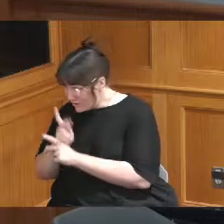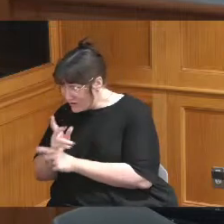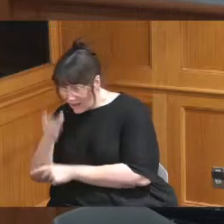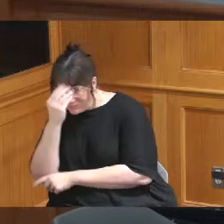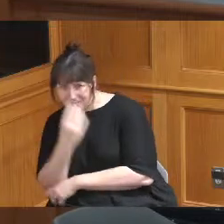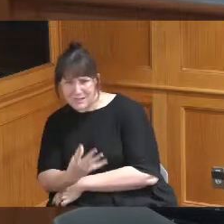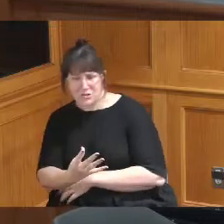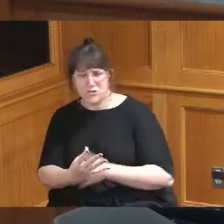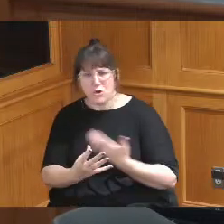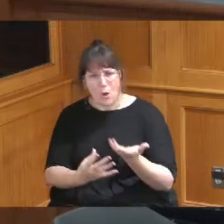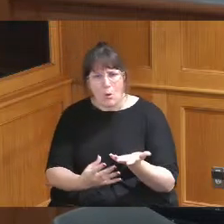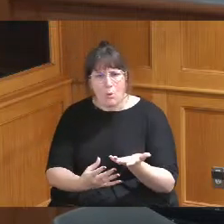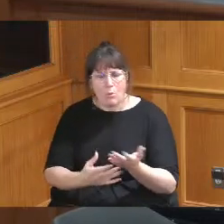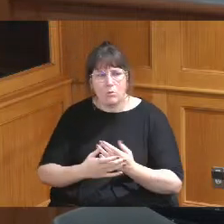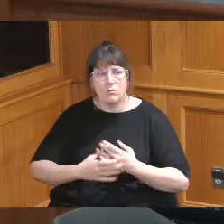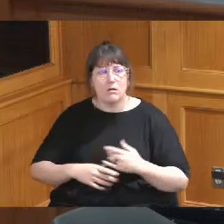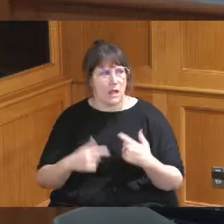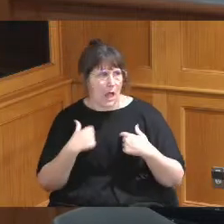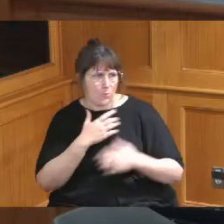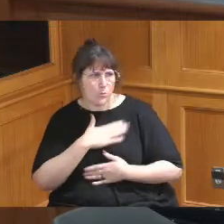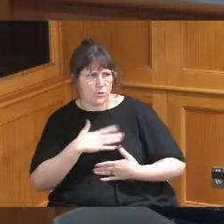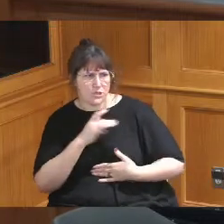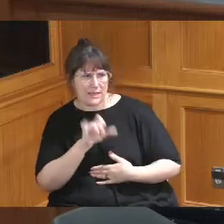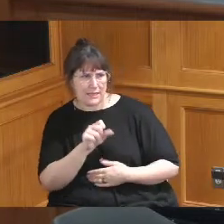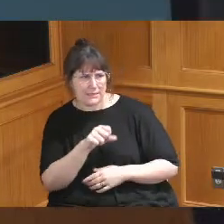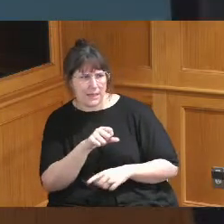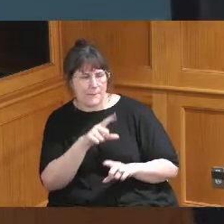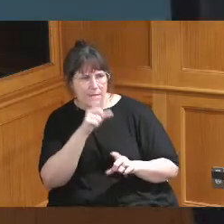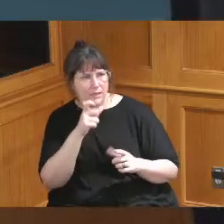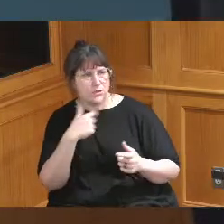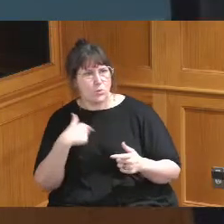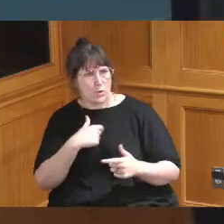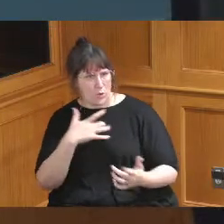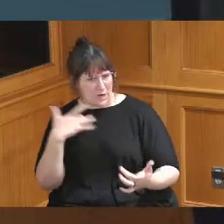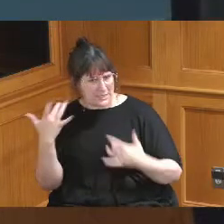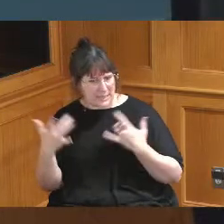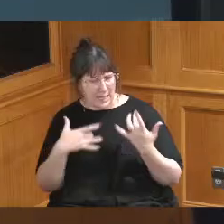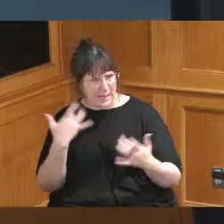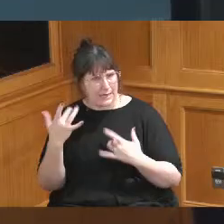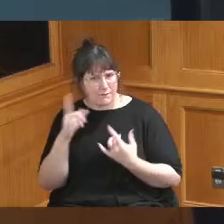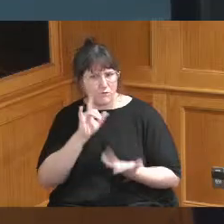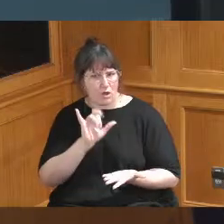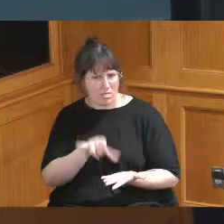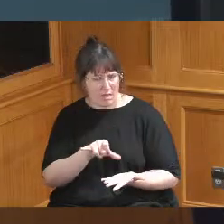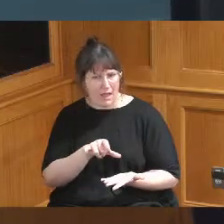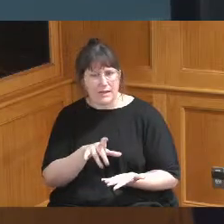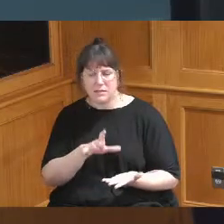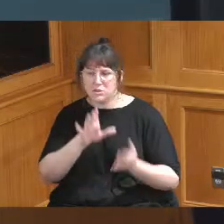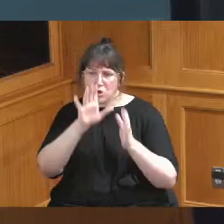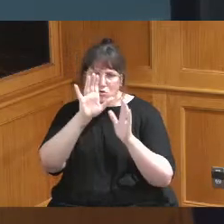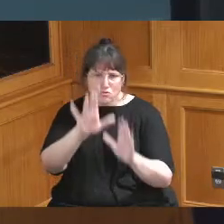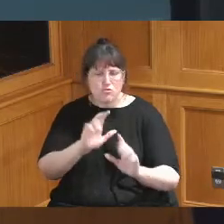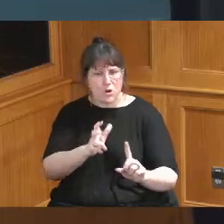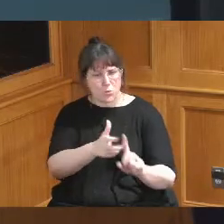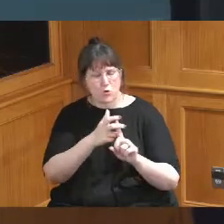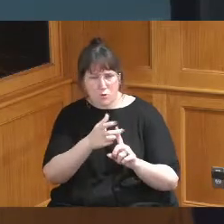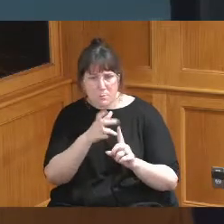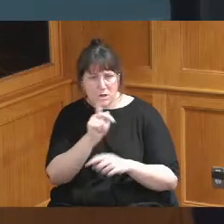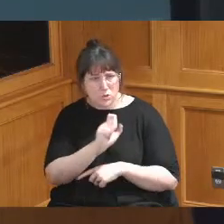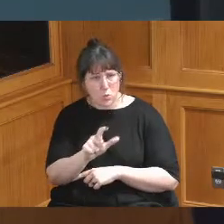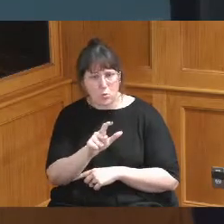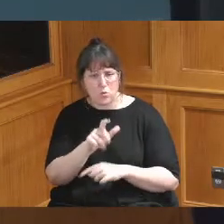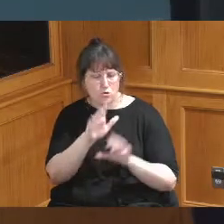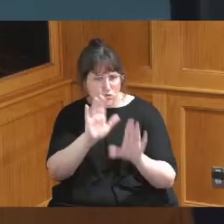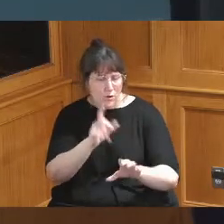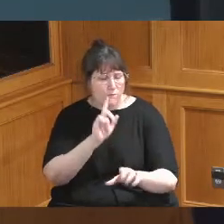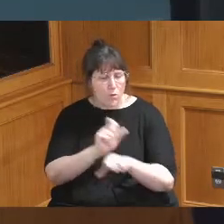make sure that you have that information. Yeah, and I would appreciate that because we were really excited about putting this into place. It's a great recruitment tool and Yes. great for our